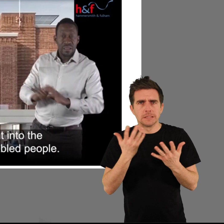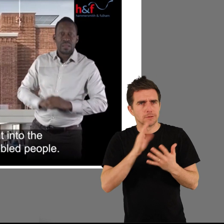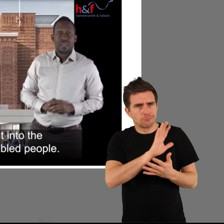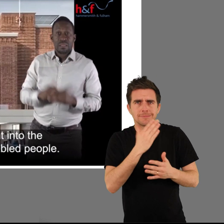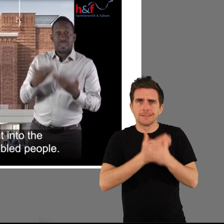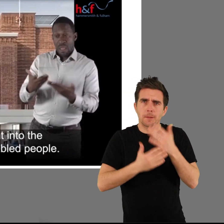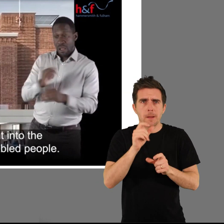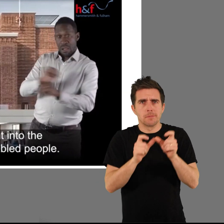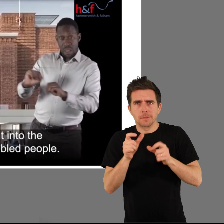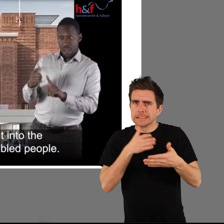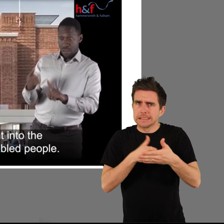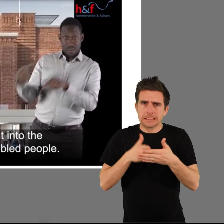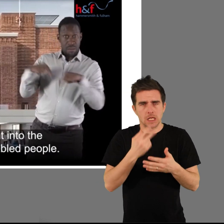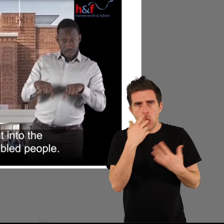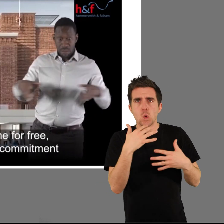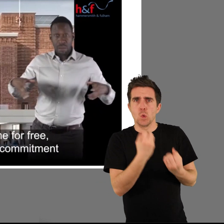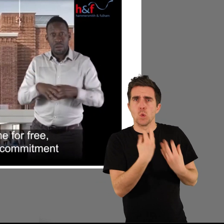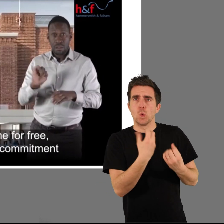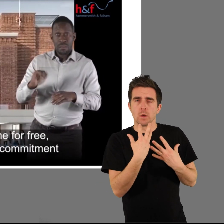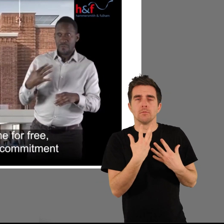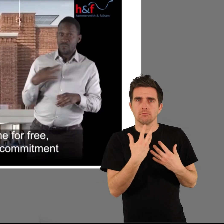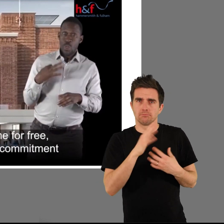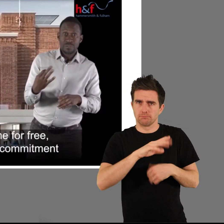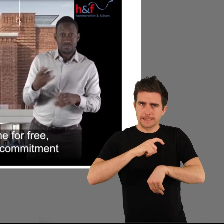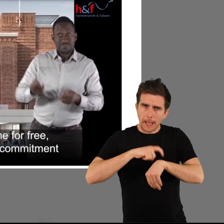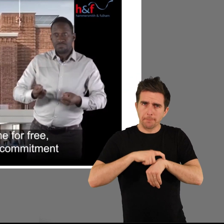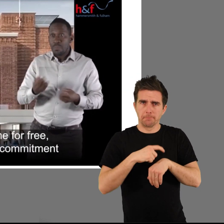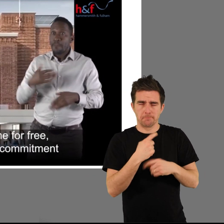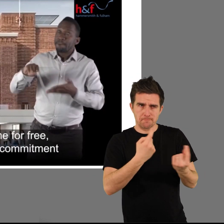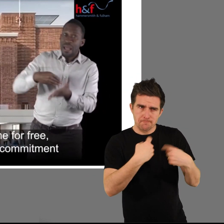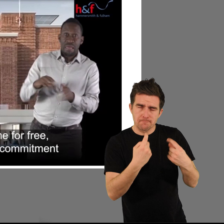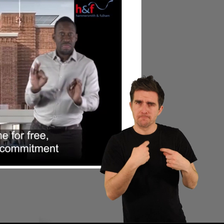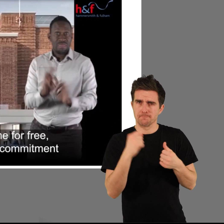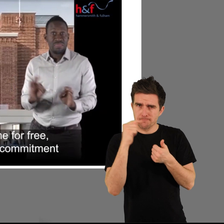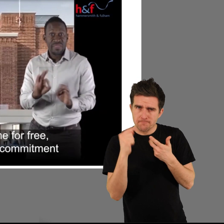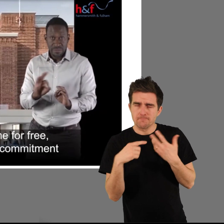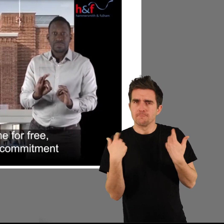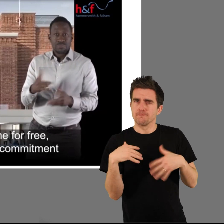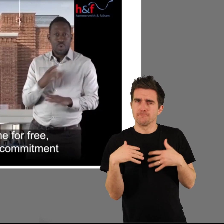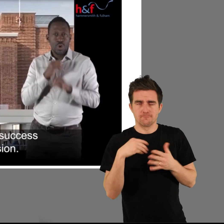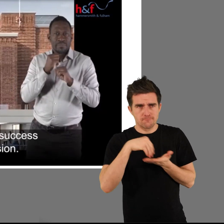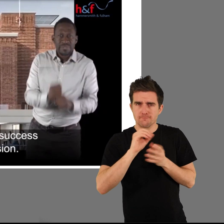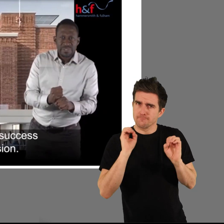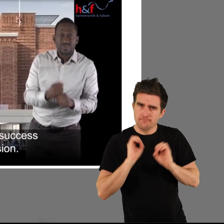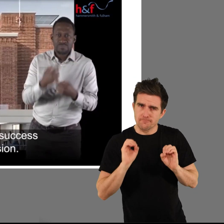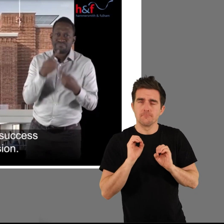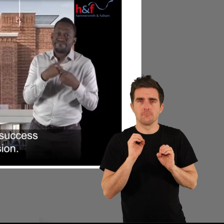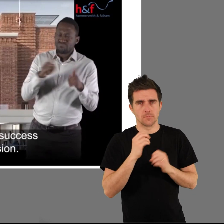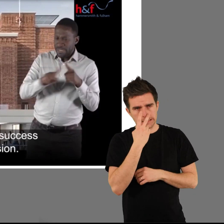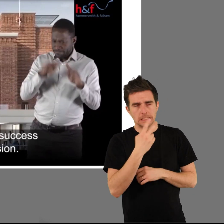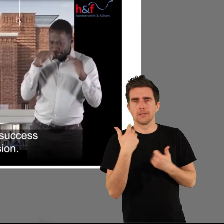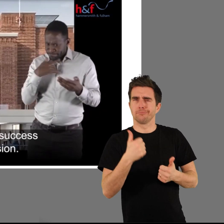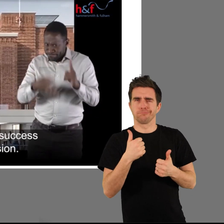of disabled people. They all gave their time for free and their considerable commitment is testament